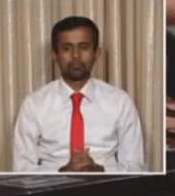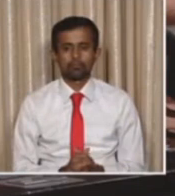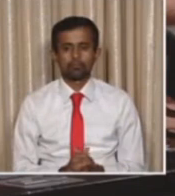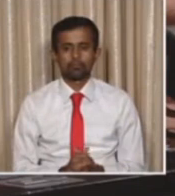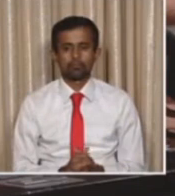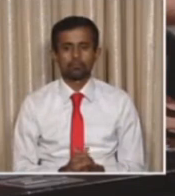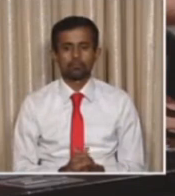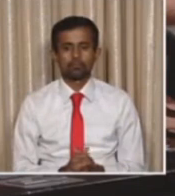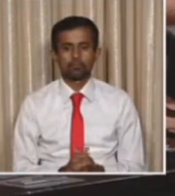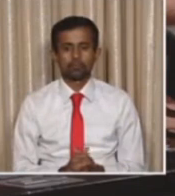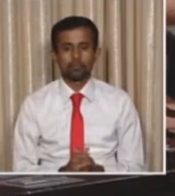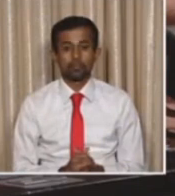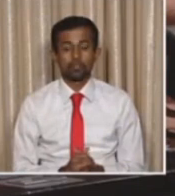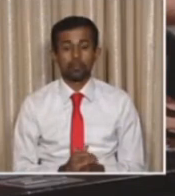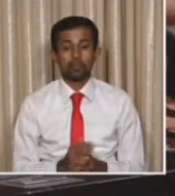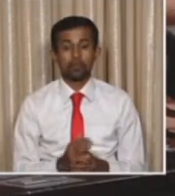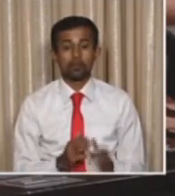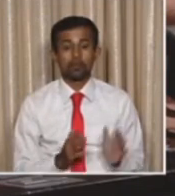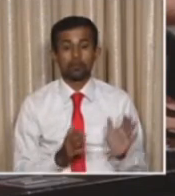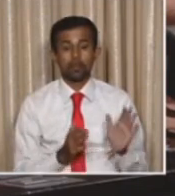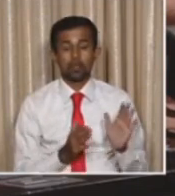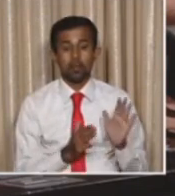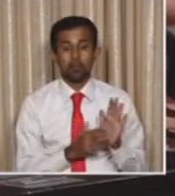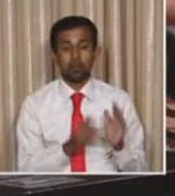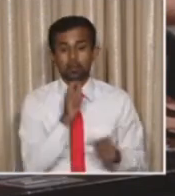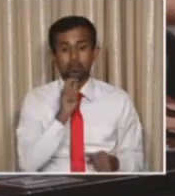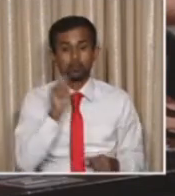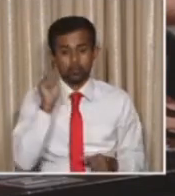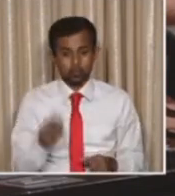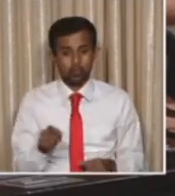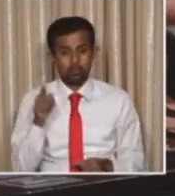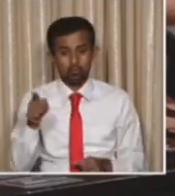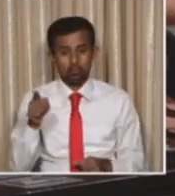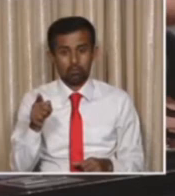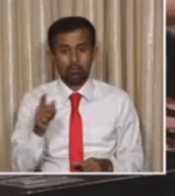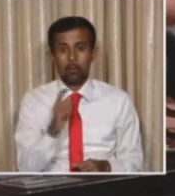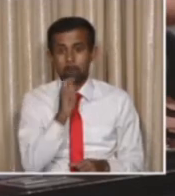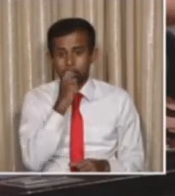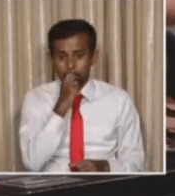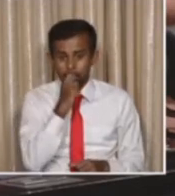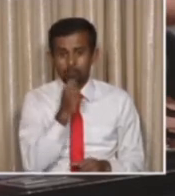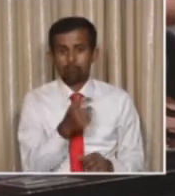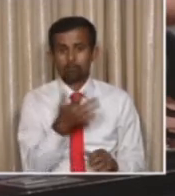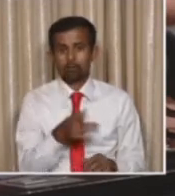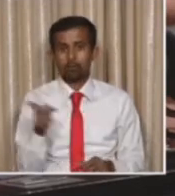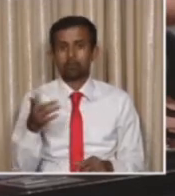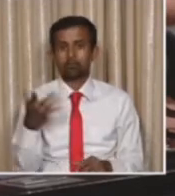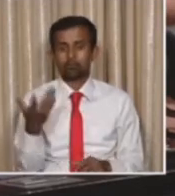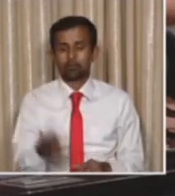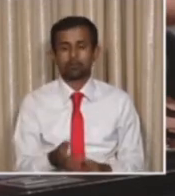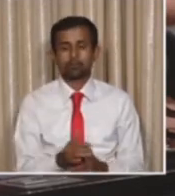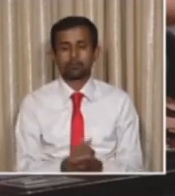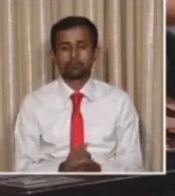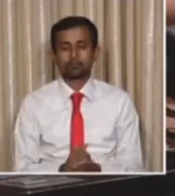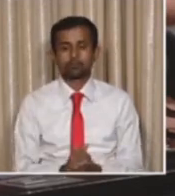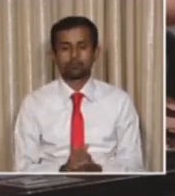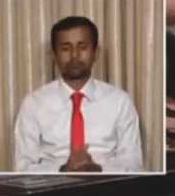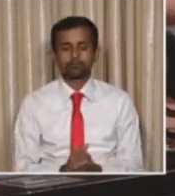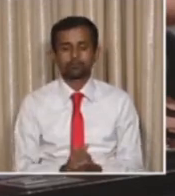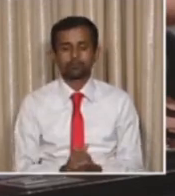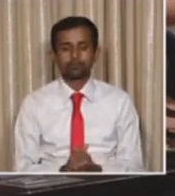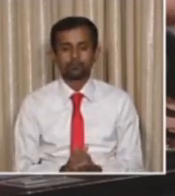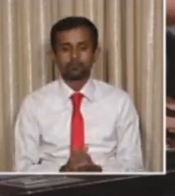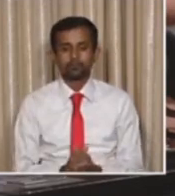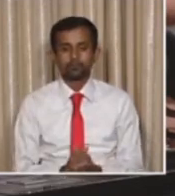Magistrate material facts in order to get this stay order, in order to get this order, 106